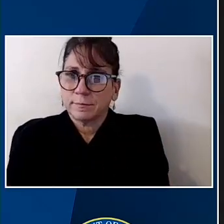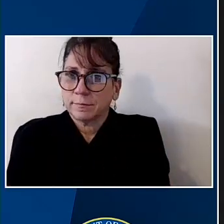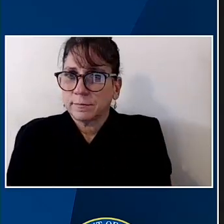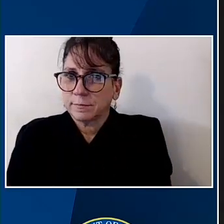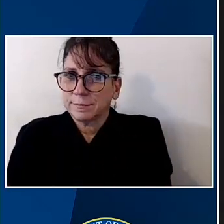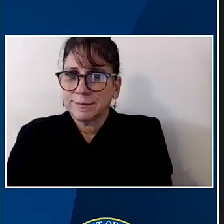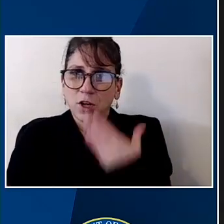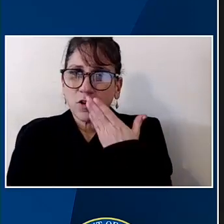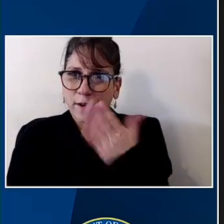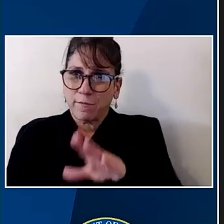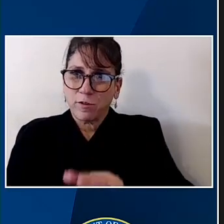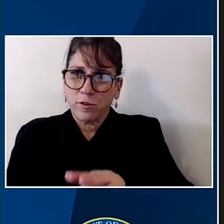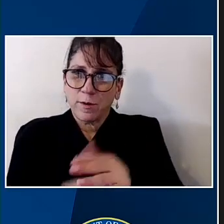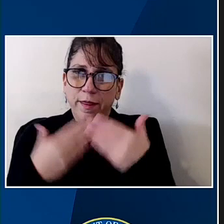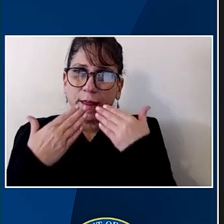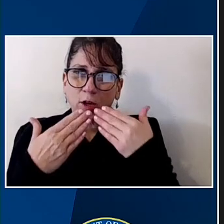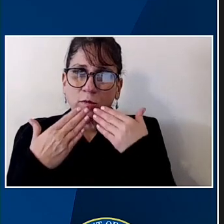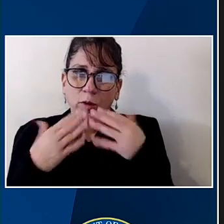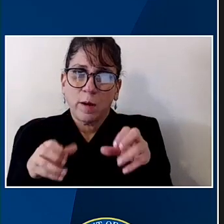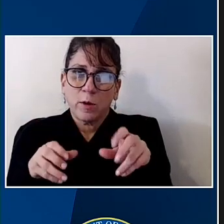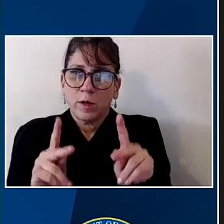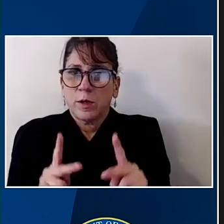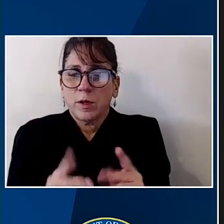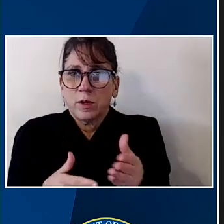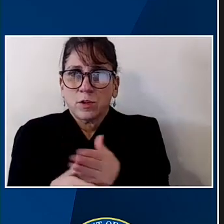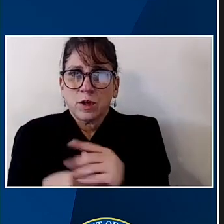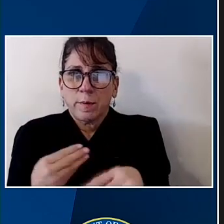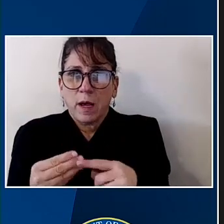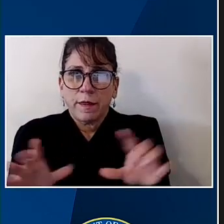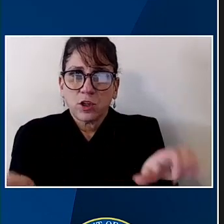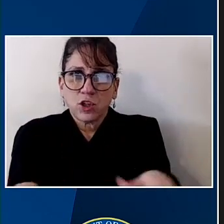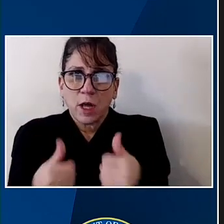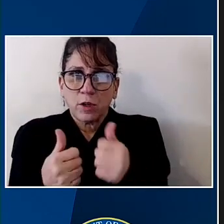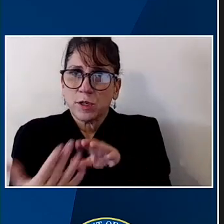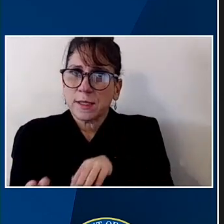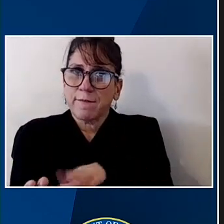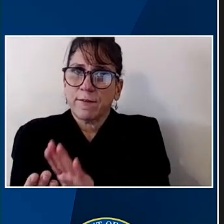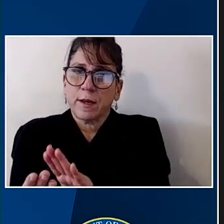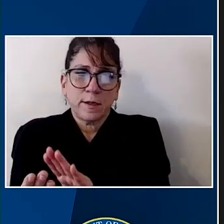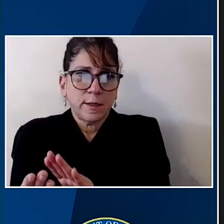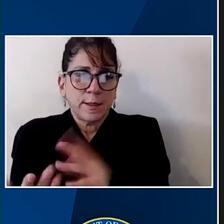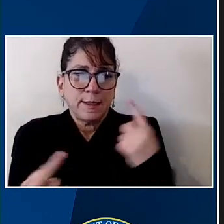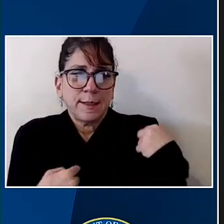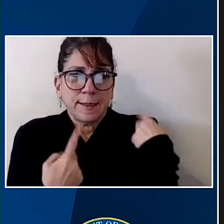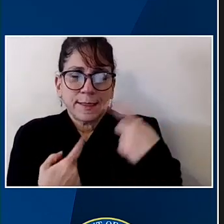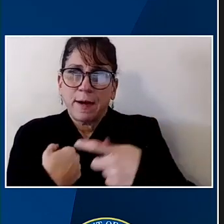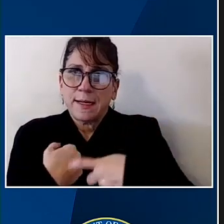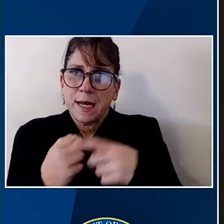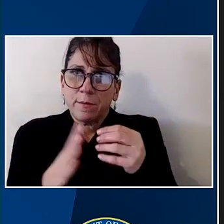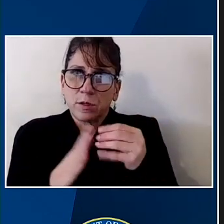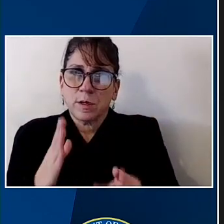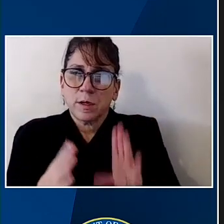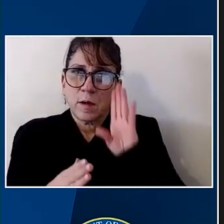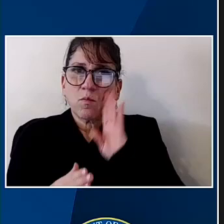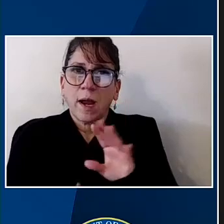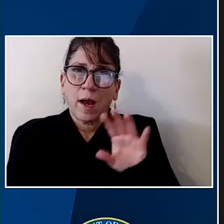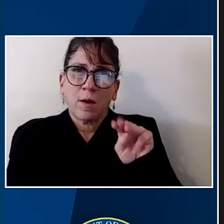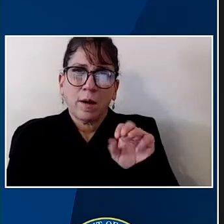Good afternoon, and thank you for the opportunity to share a bit about the challenges I've faced since my time as a student at Brown-Mackey